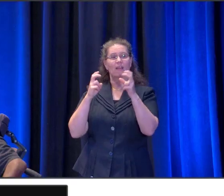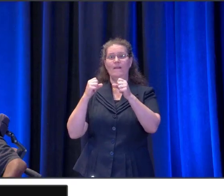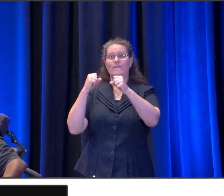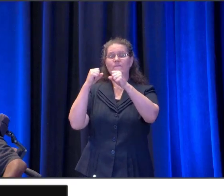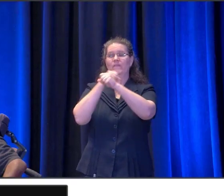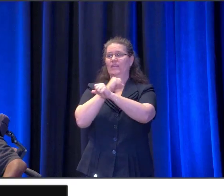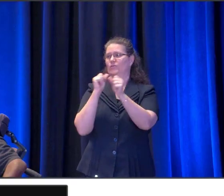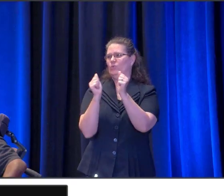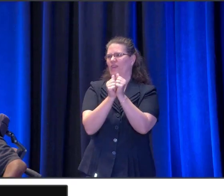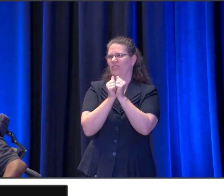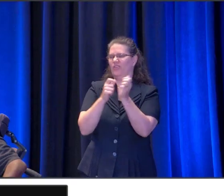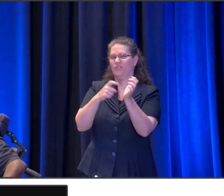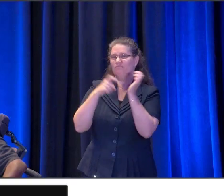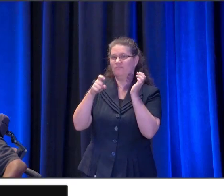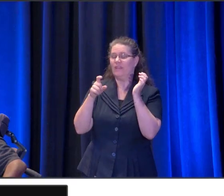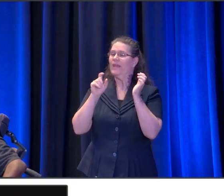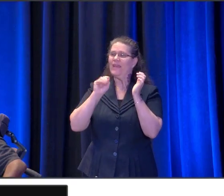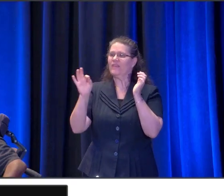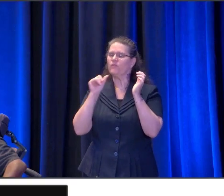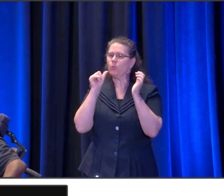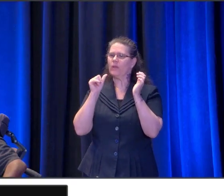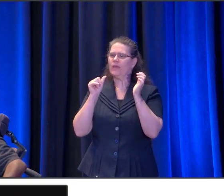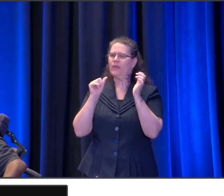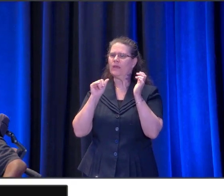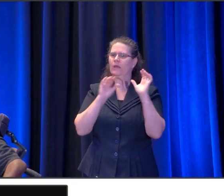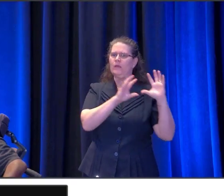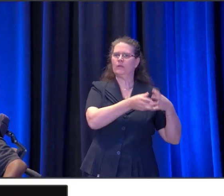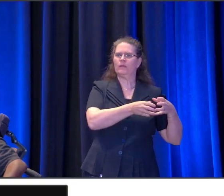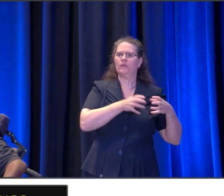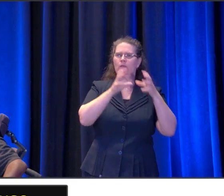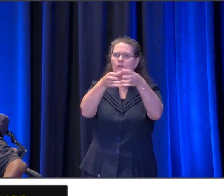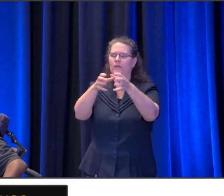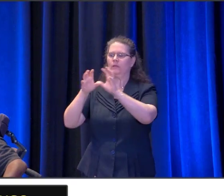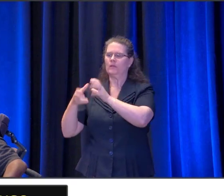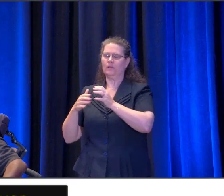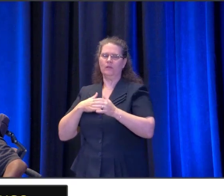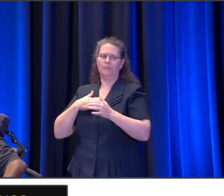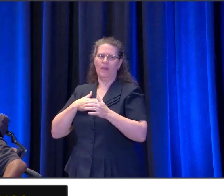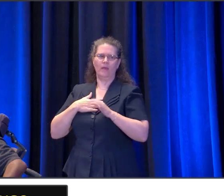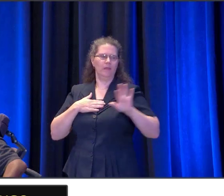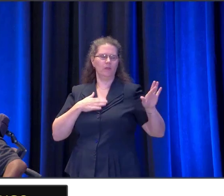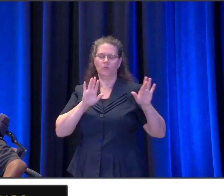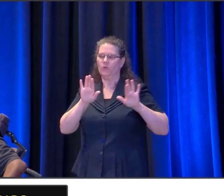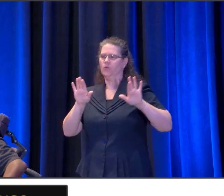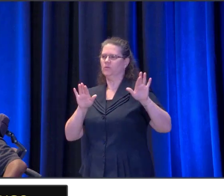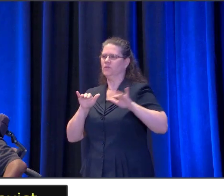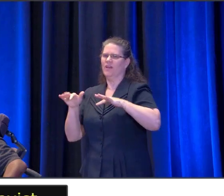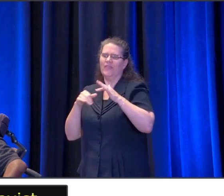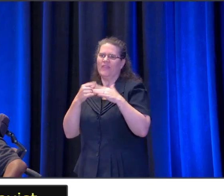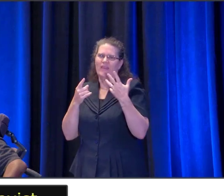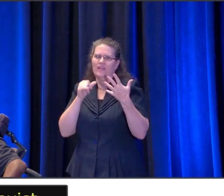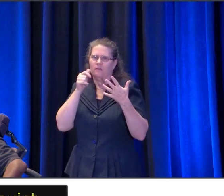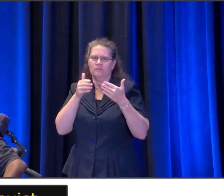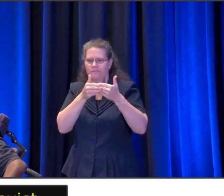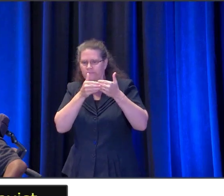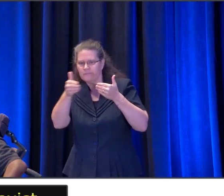cease to exist. We can't go back to the way things used to be before the work that's been done and the work that has yet to be done. We really